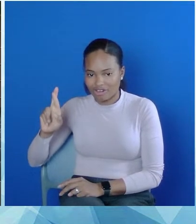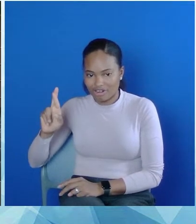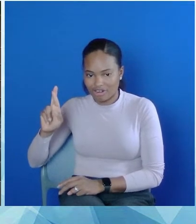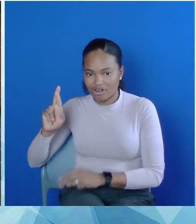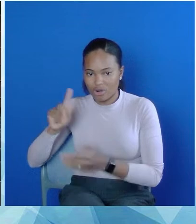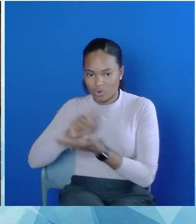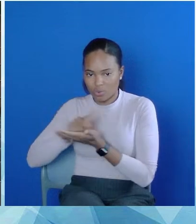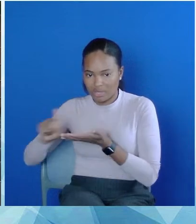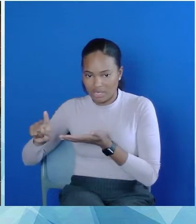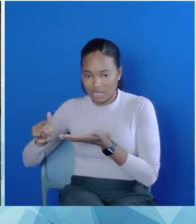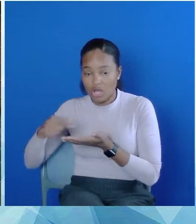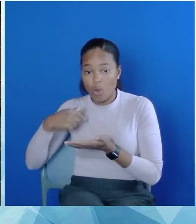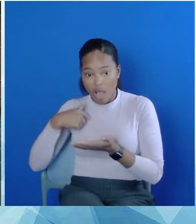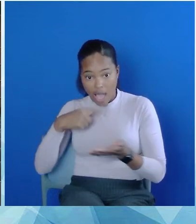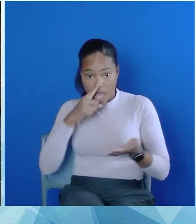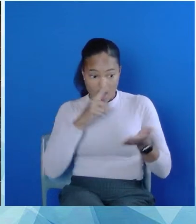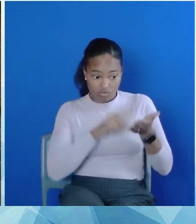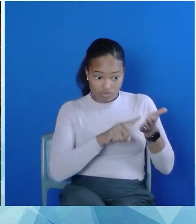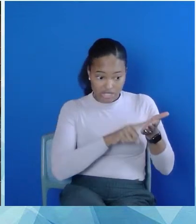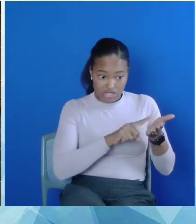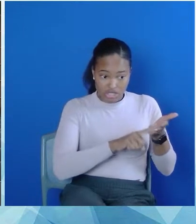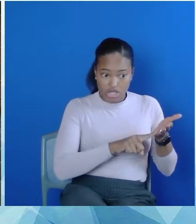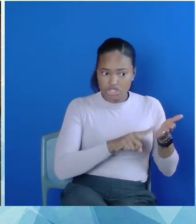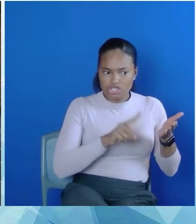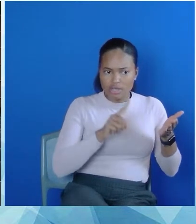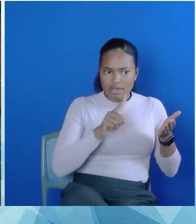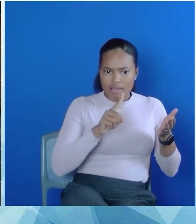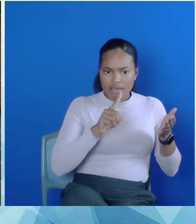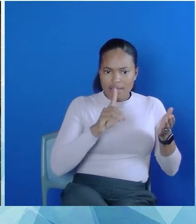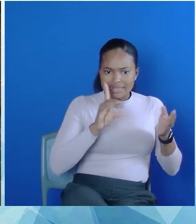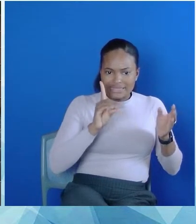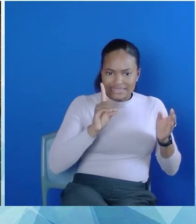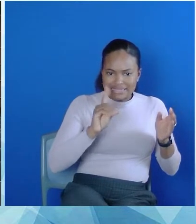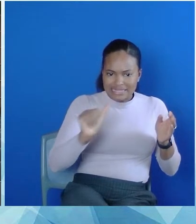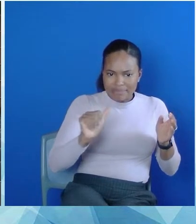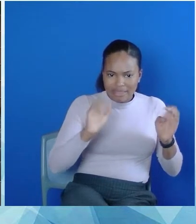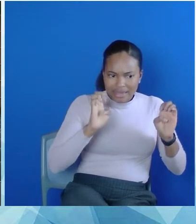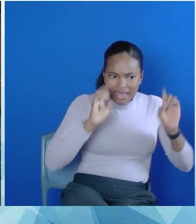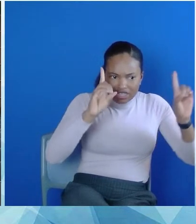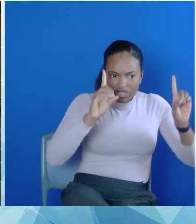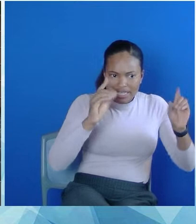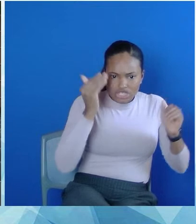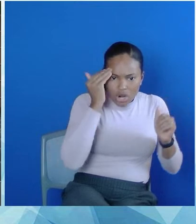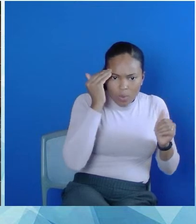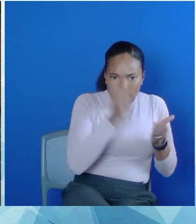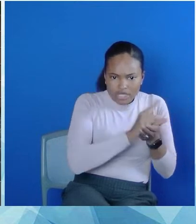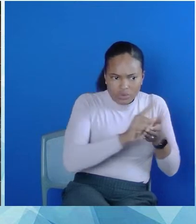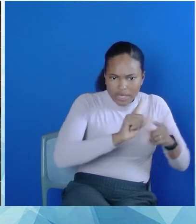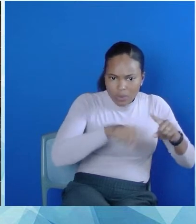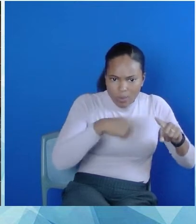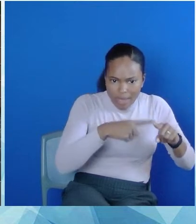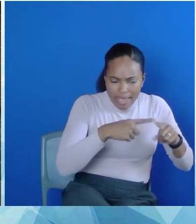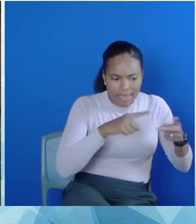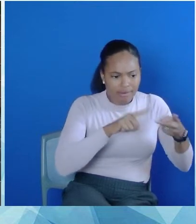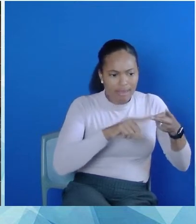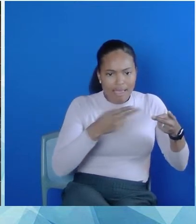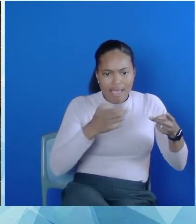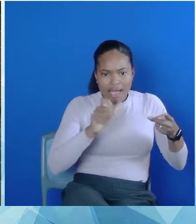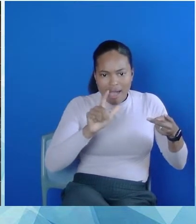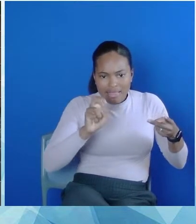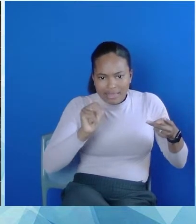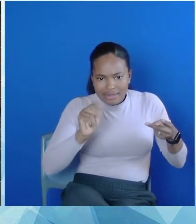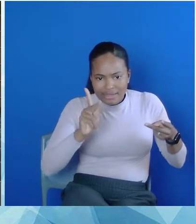see when Disability Education Awareness Week is, and I looked at Helen Keller's birthday, and so